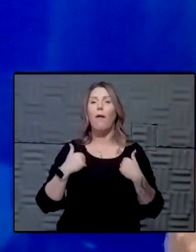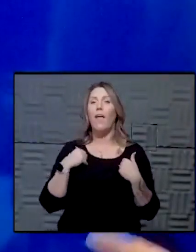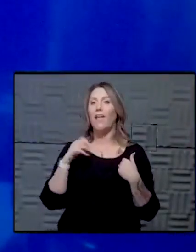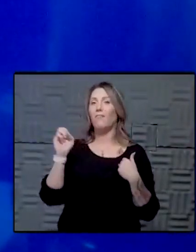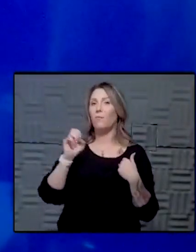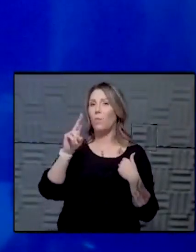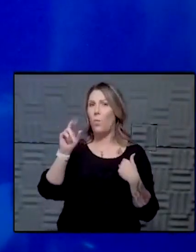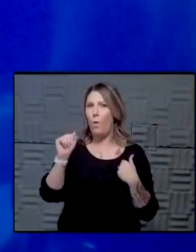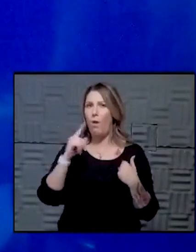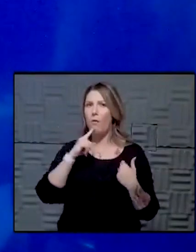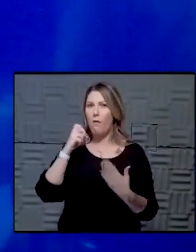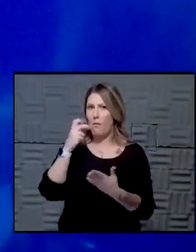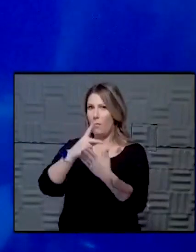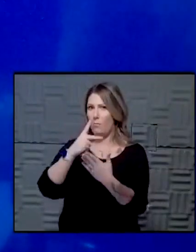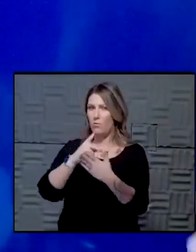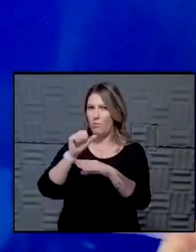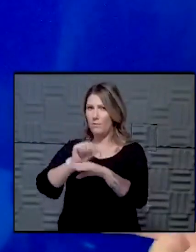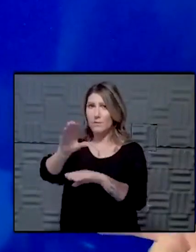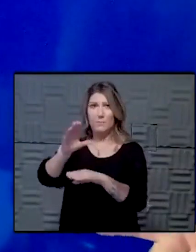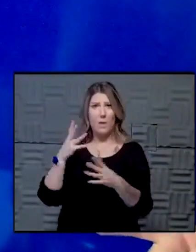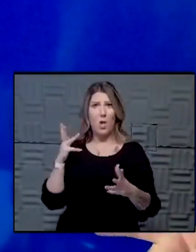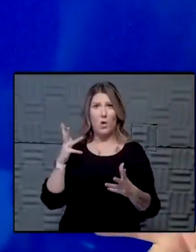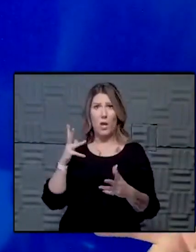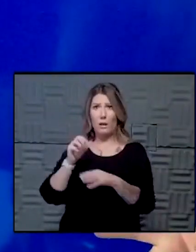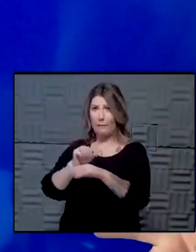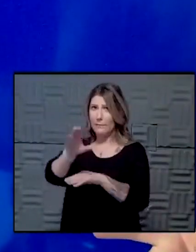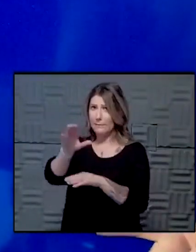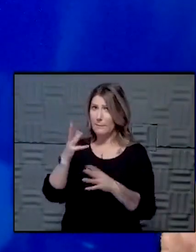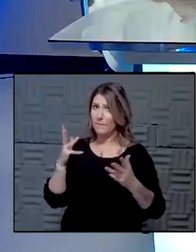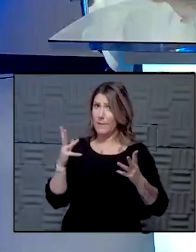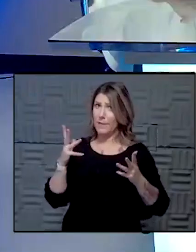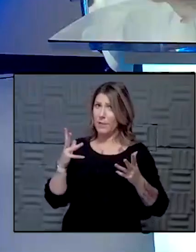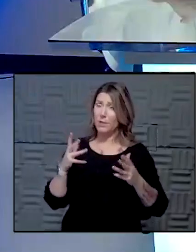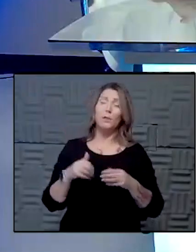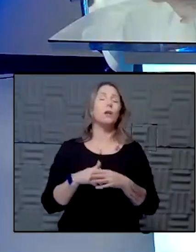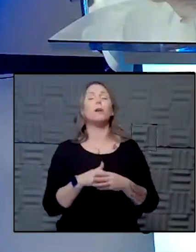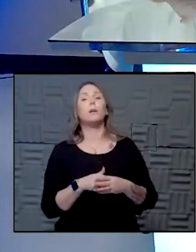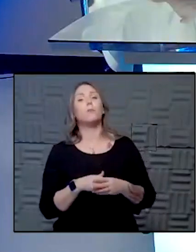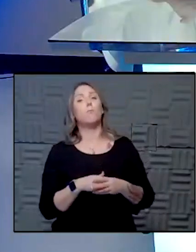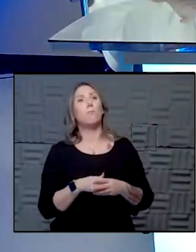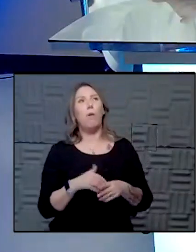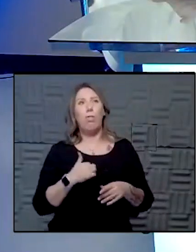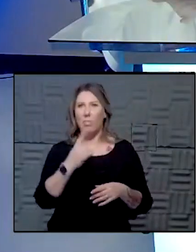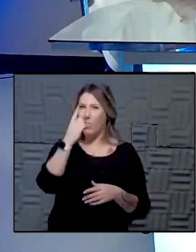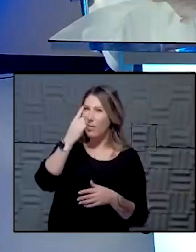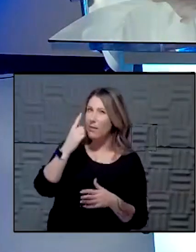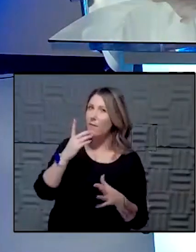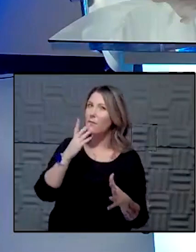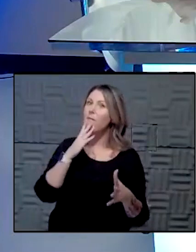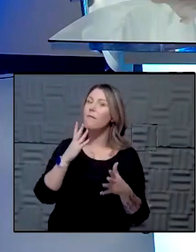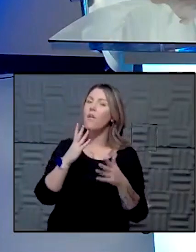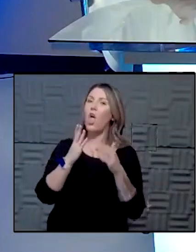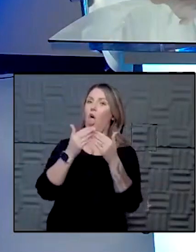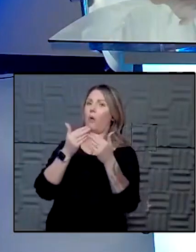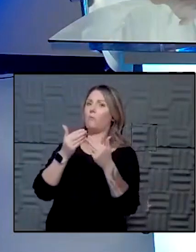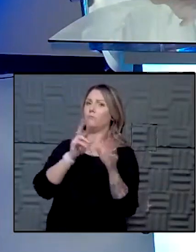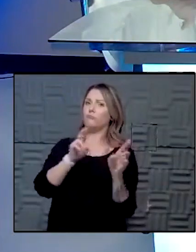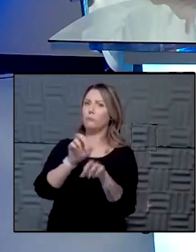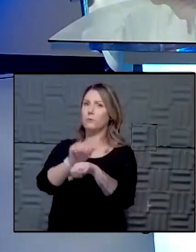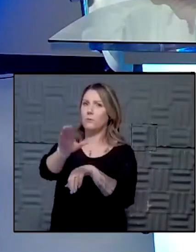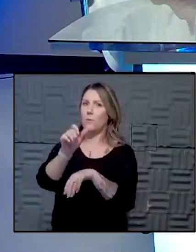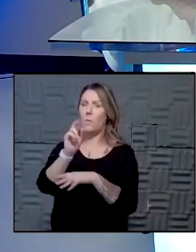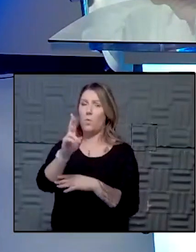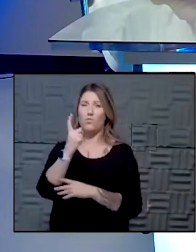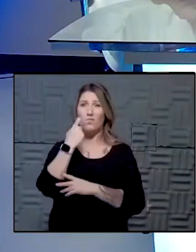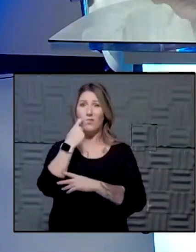I think Pfizer submitted for that. Yeah. They've submitted it, right? Or they're going to submit Yeah, it. I think they did they're about to submit it. Yeah, or maybe they just went